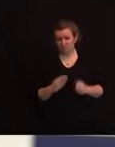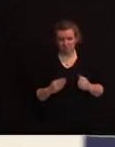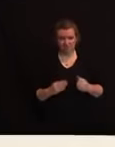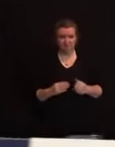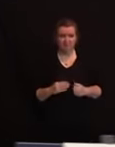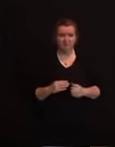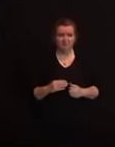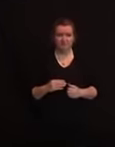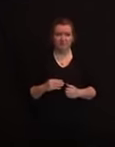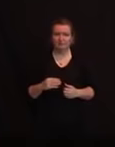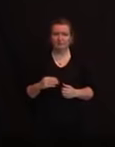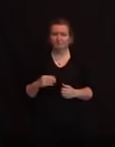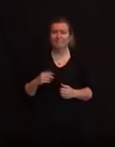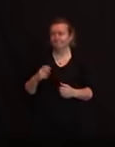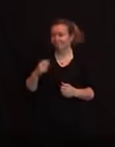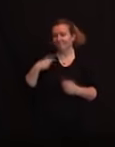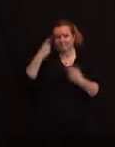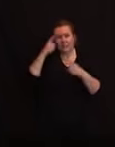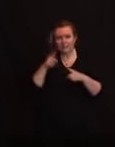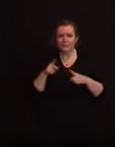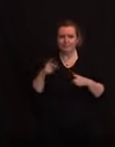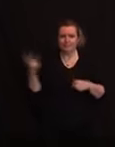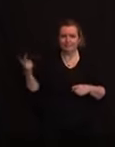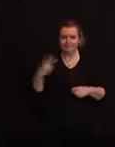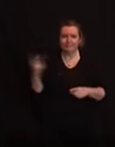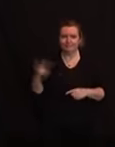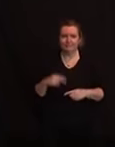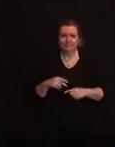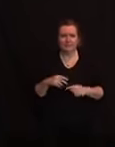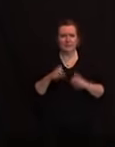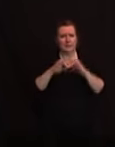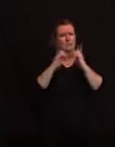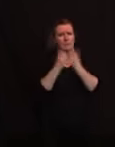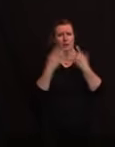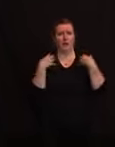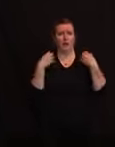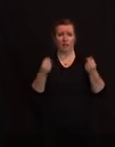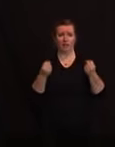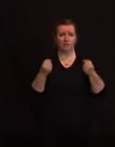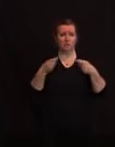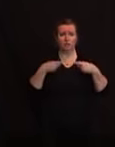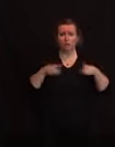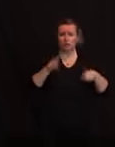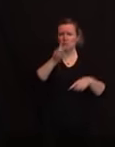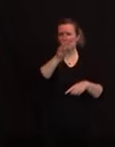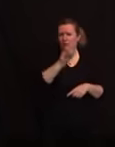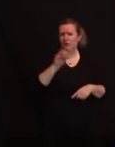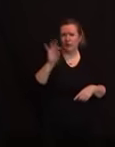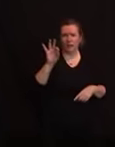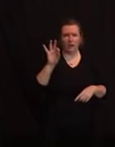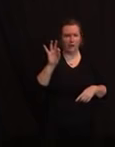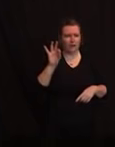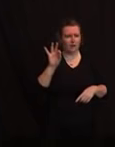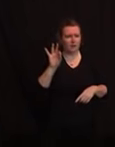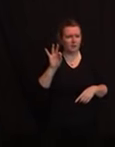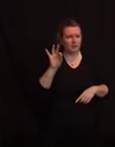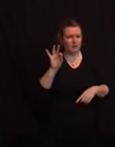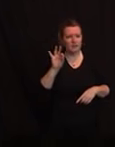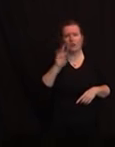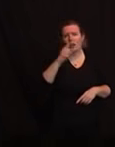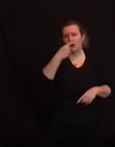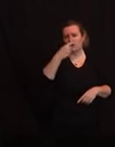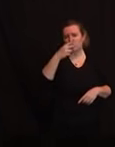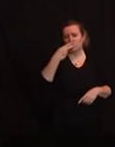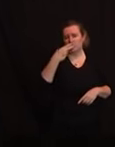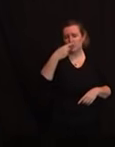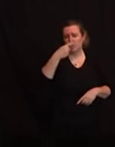with the commissioner. I was here working in the department during the pandemic in 2009, H1N1 on influenza. Very, very different